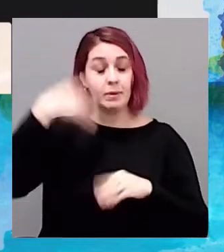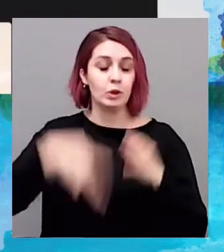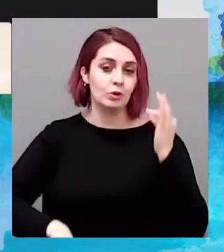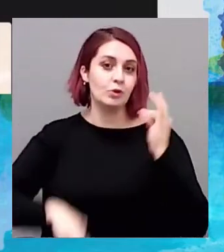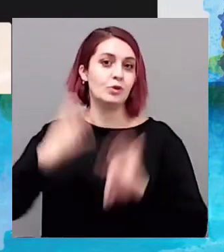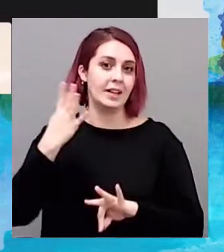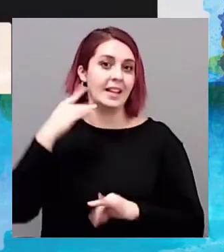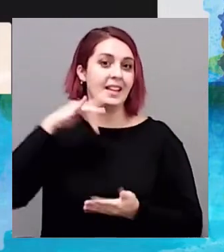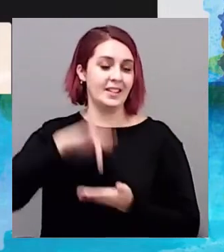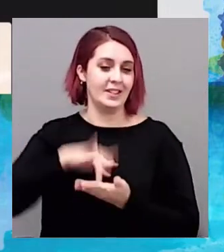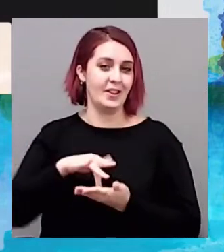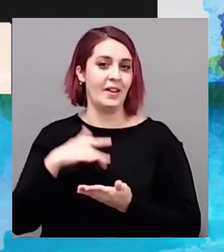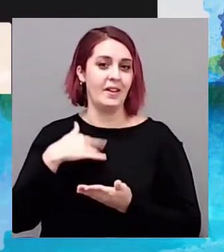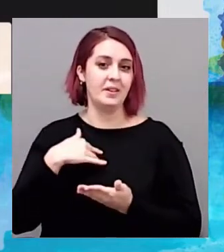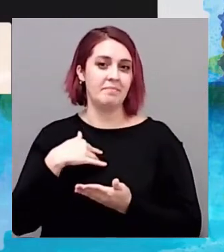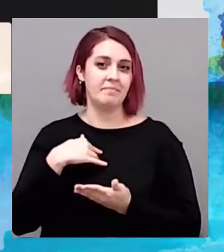Alhambra,